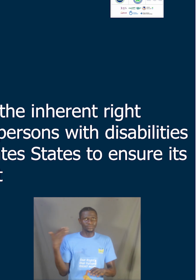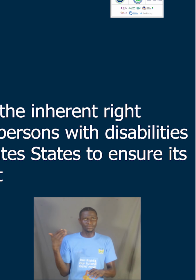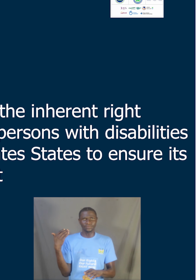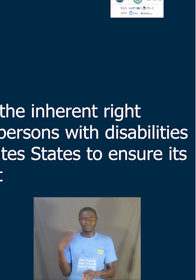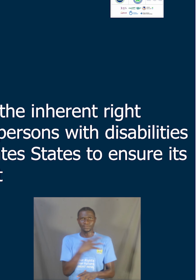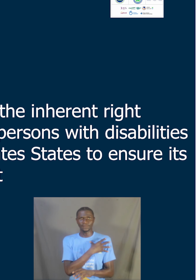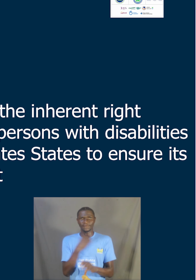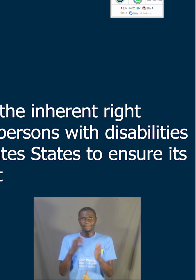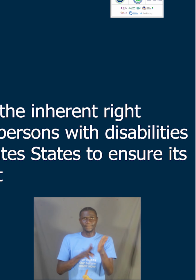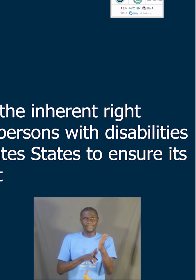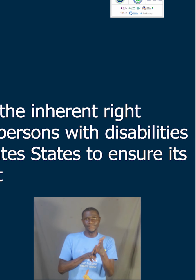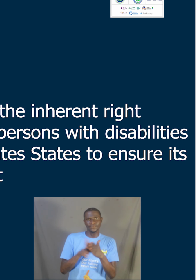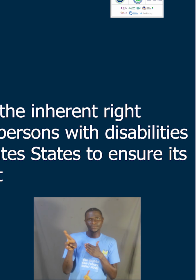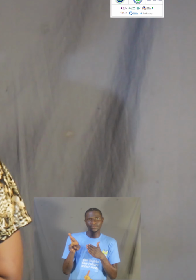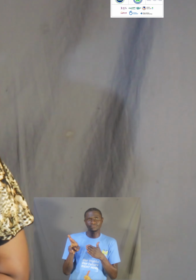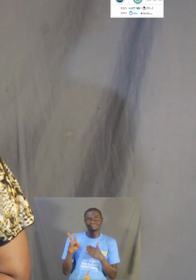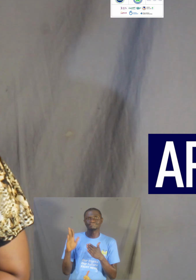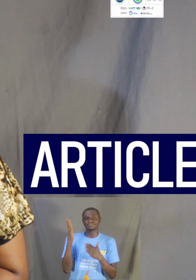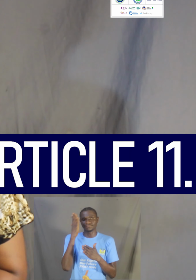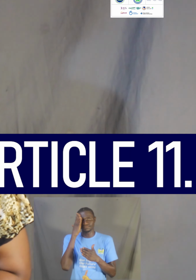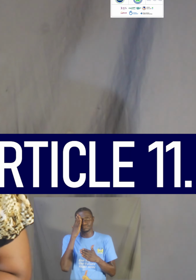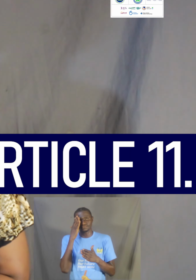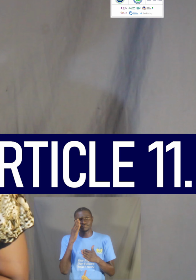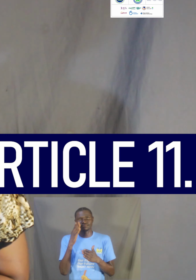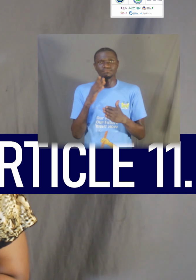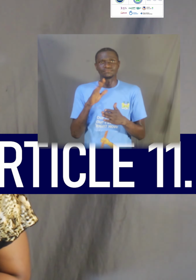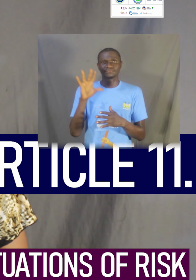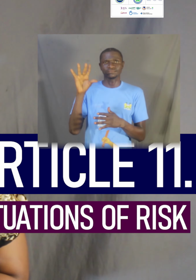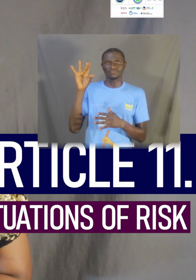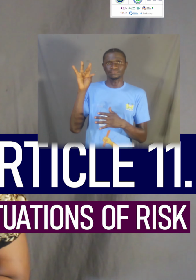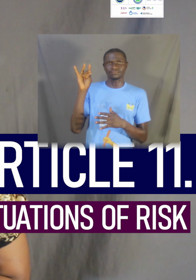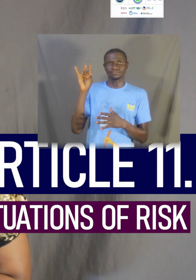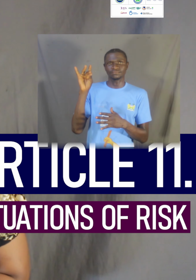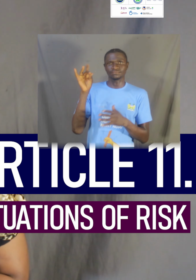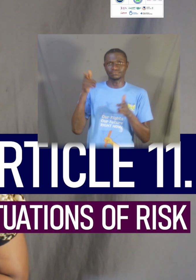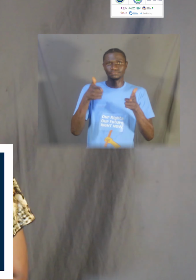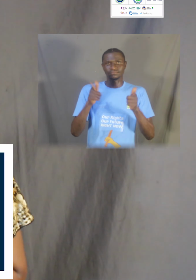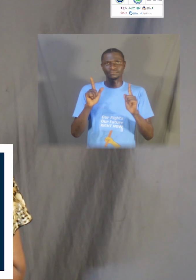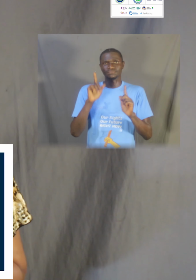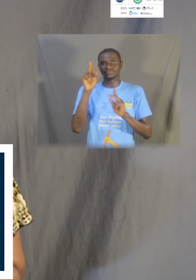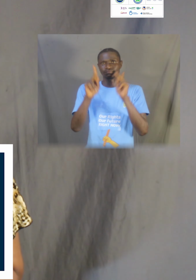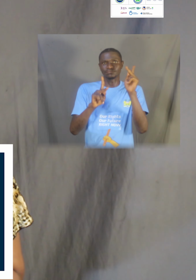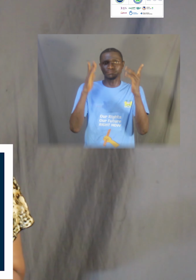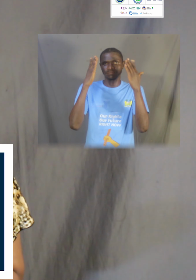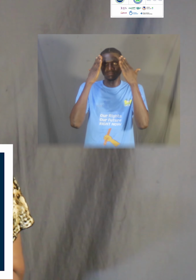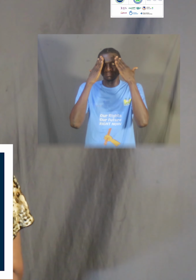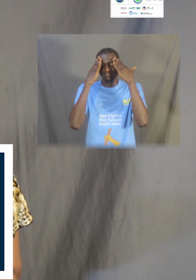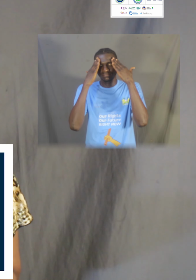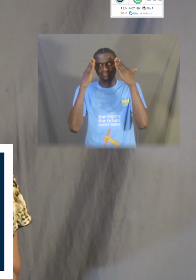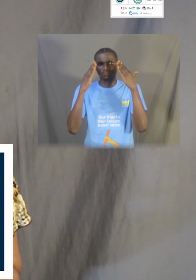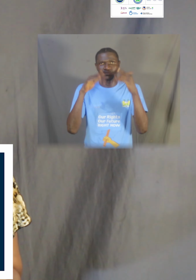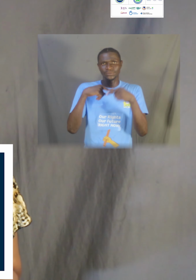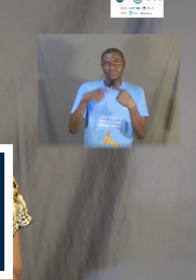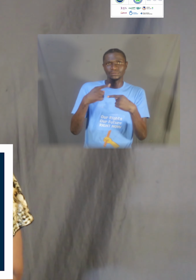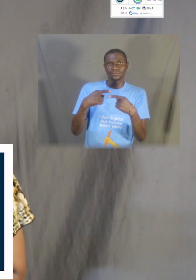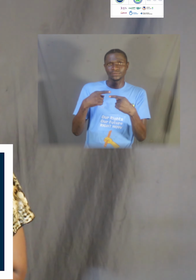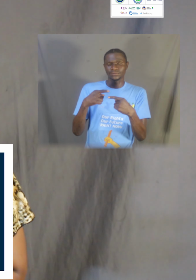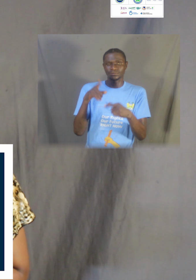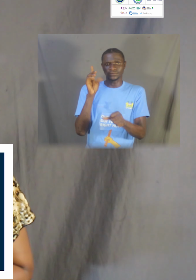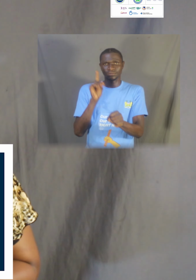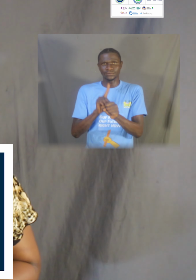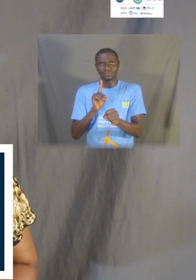obligates states to ensure its enjoyment. Article 11. Situation of risk. Address the need for protection and safety